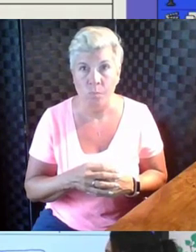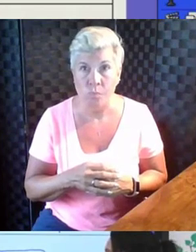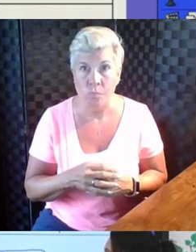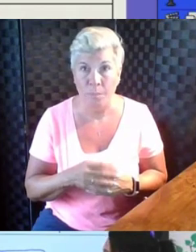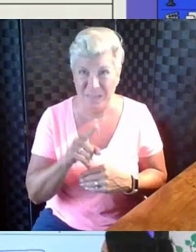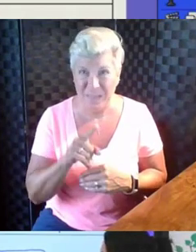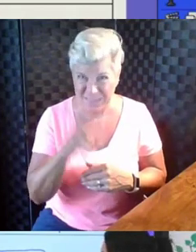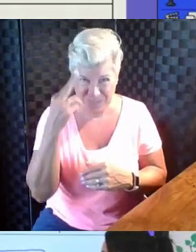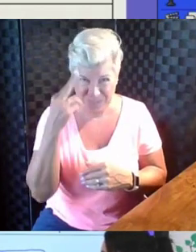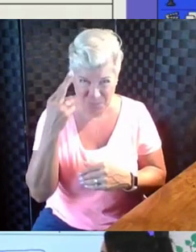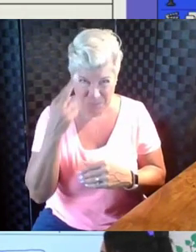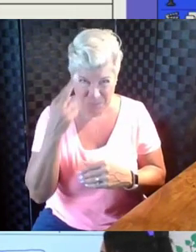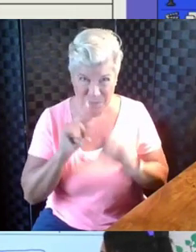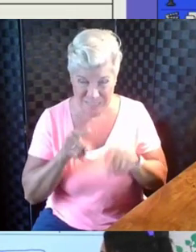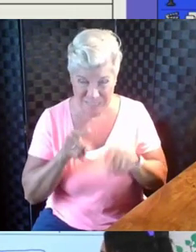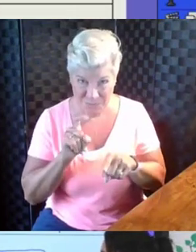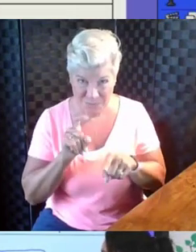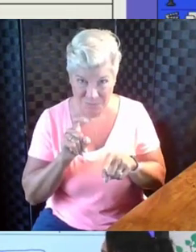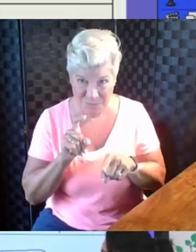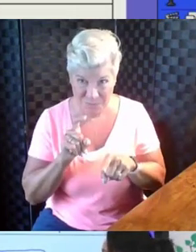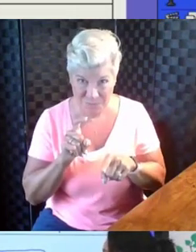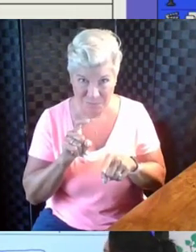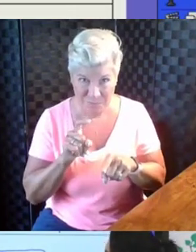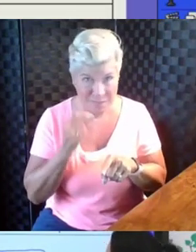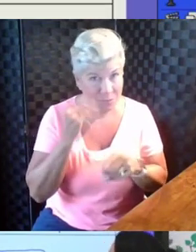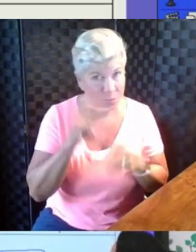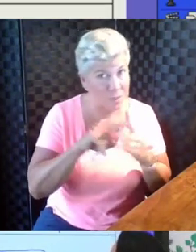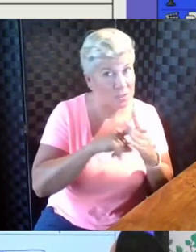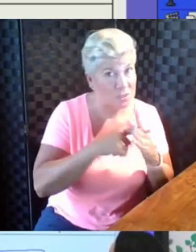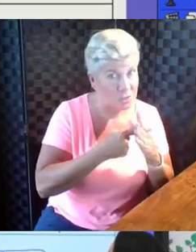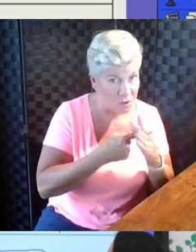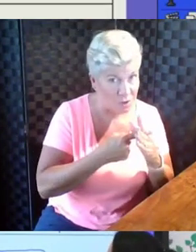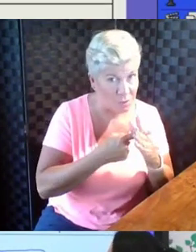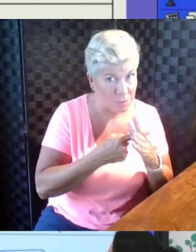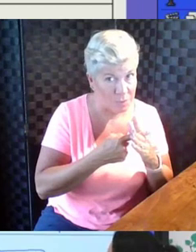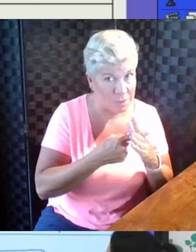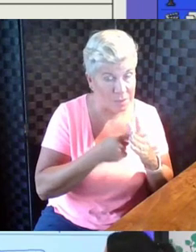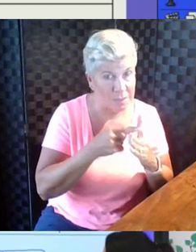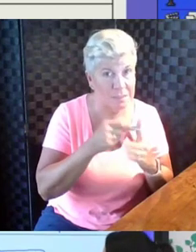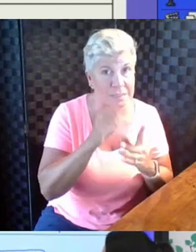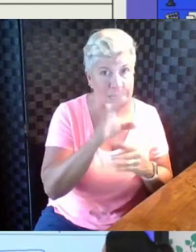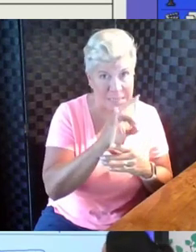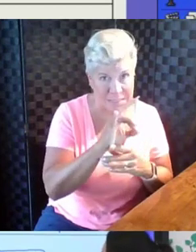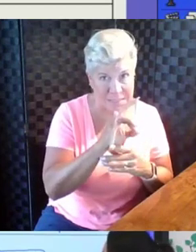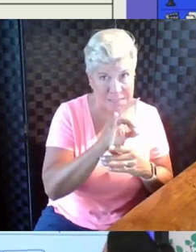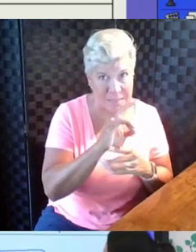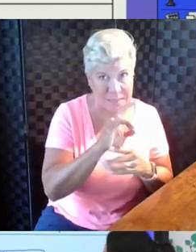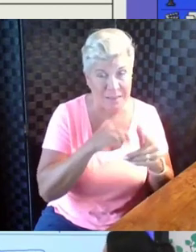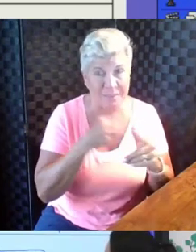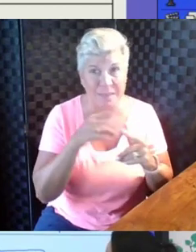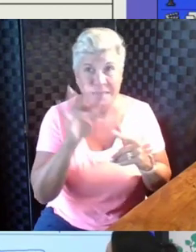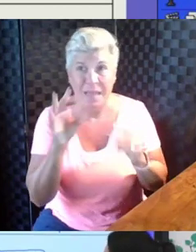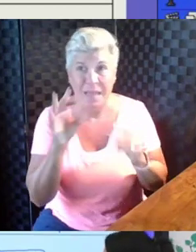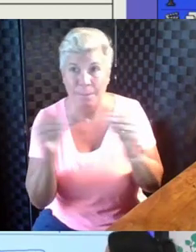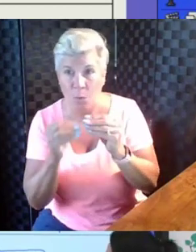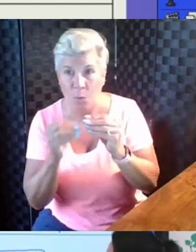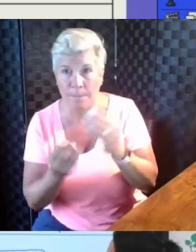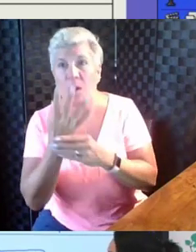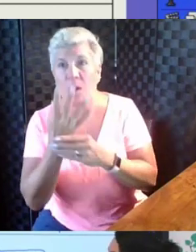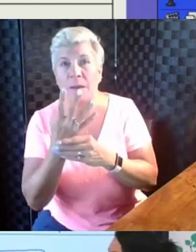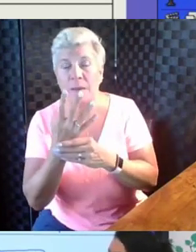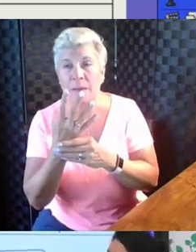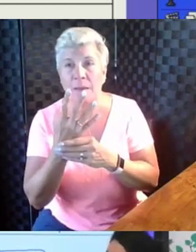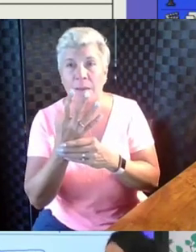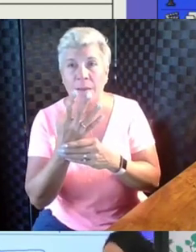this a reasonable answer? Well, if we start with 8 and then 9 more pop